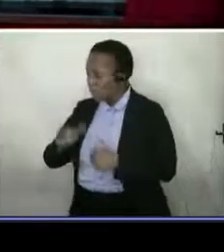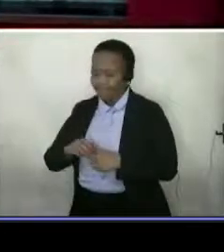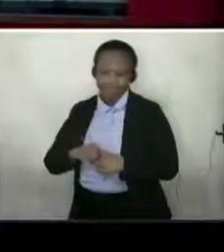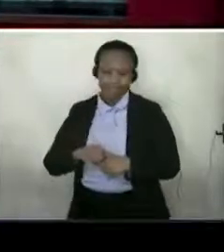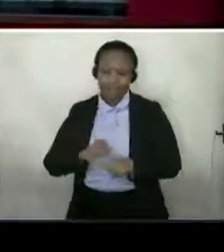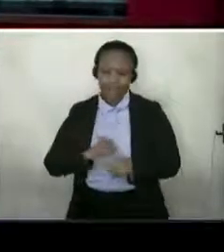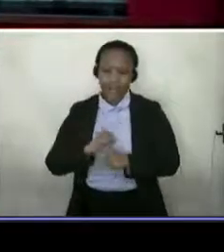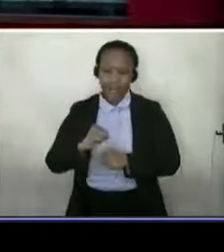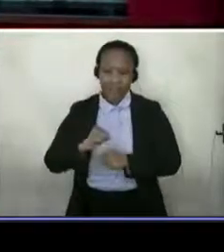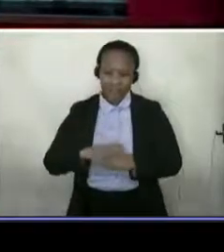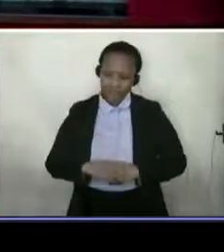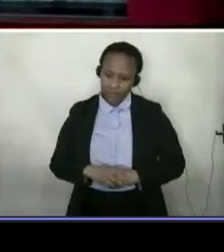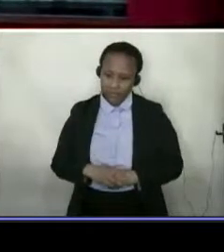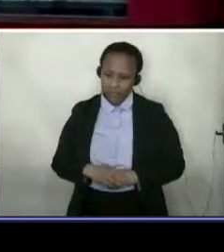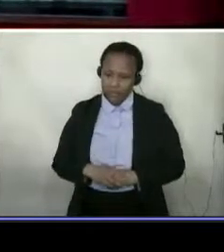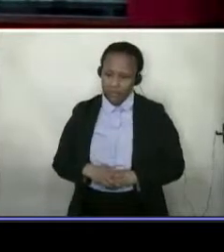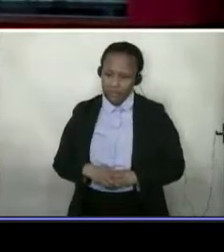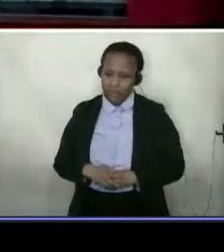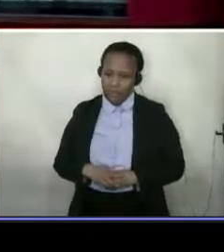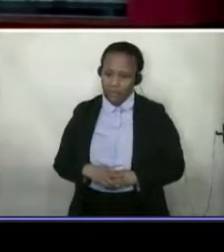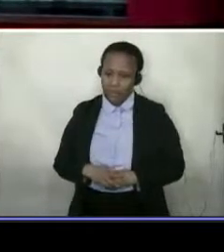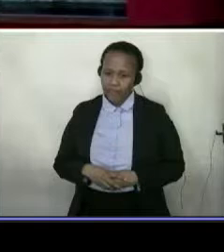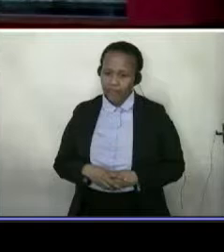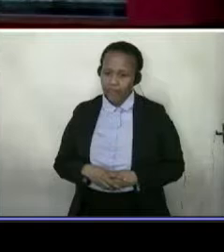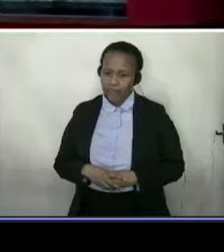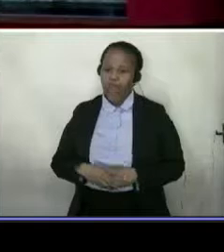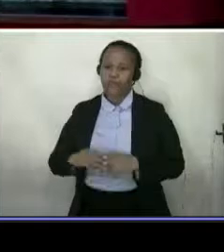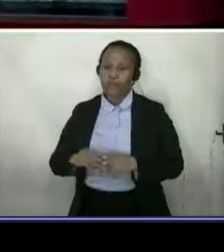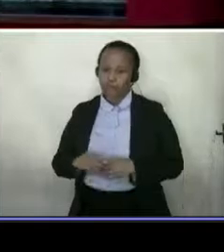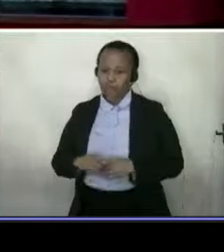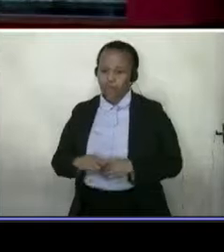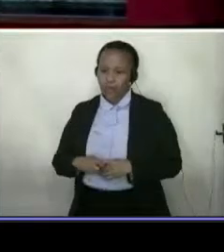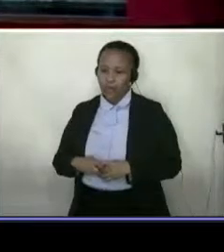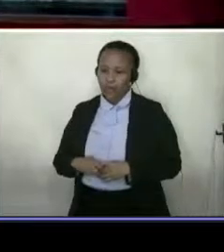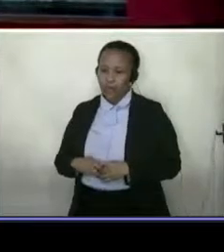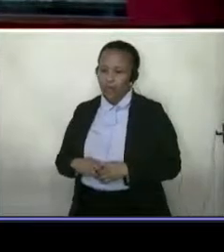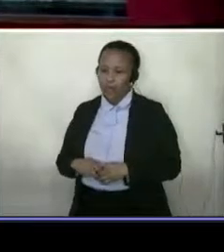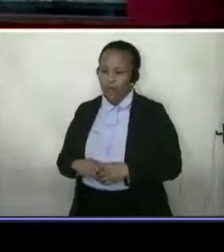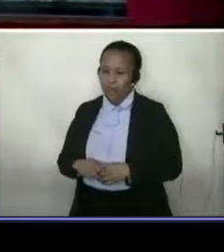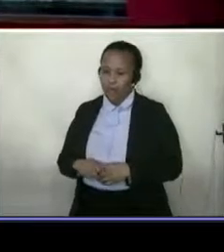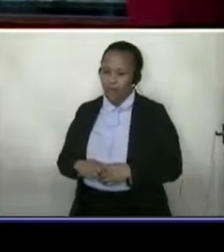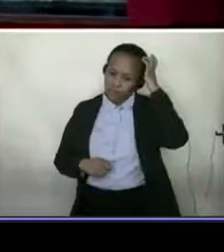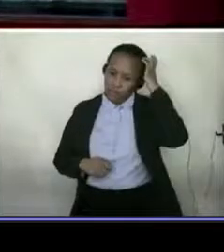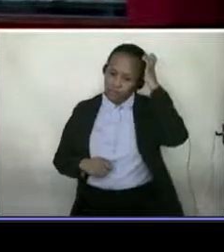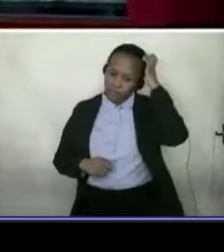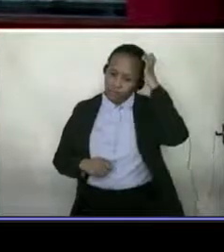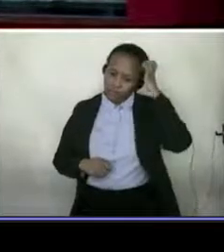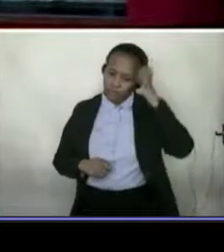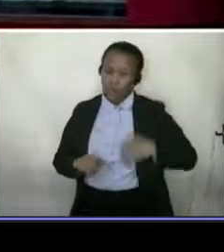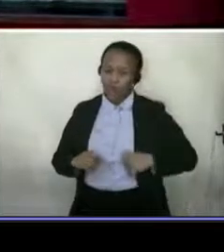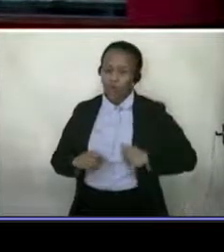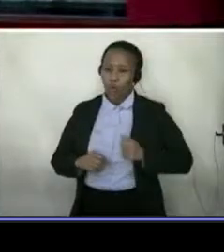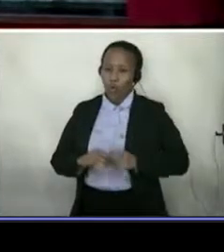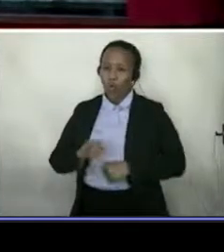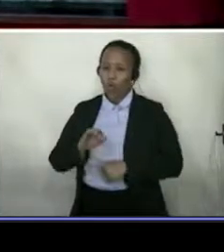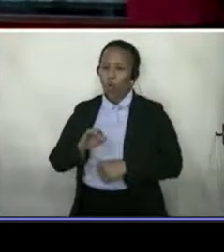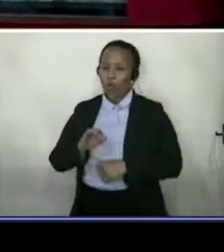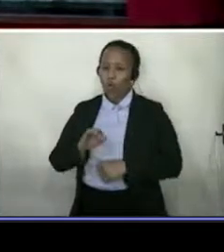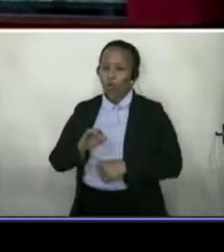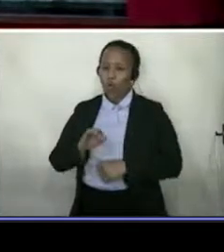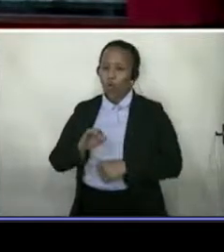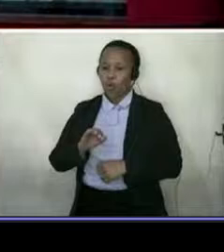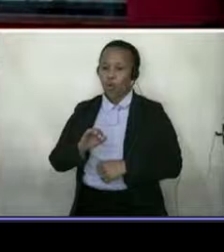Excuse me. Then to add insult to injury, one of the reasons for non-performance of